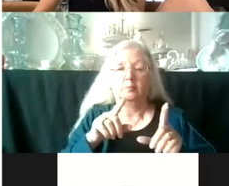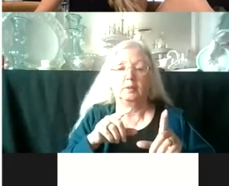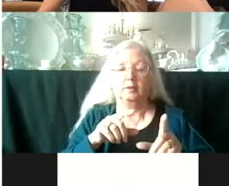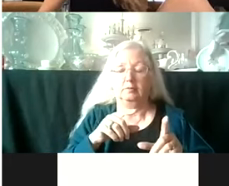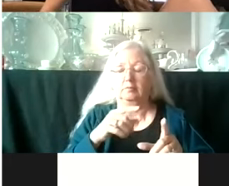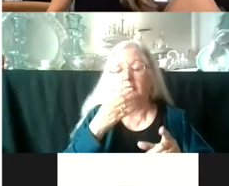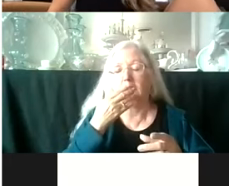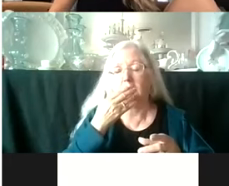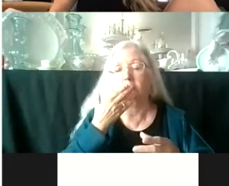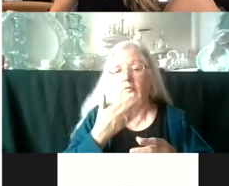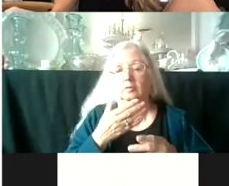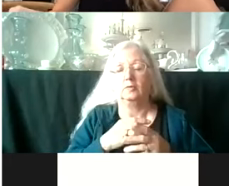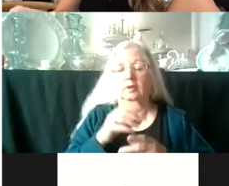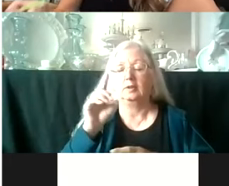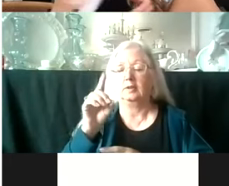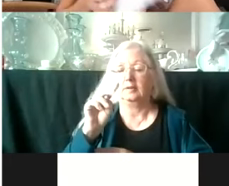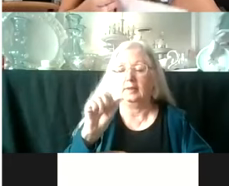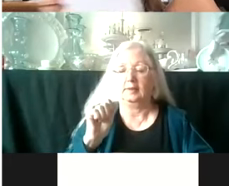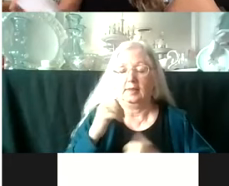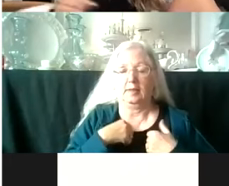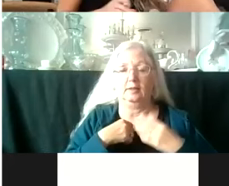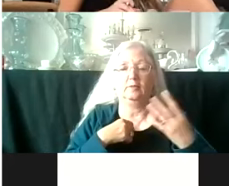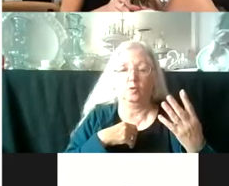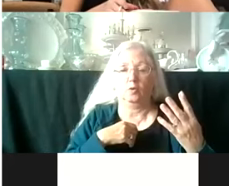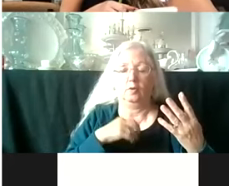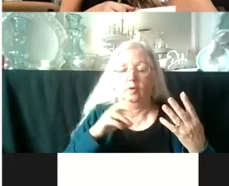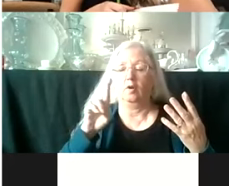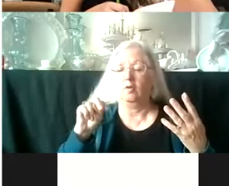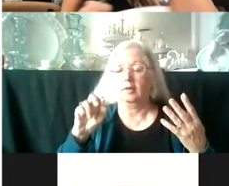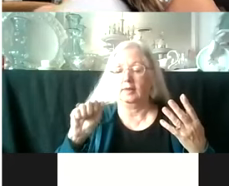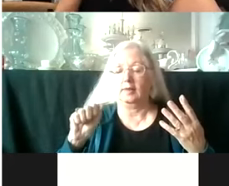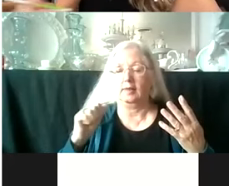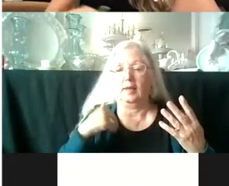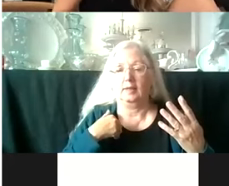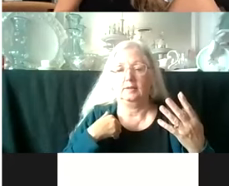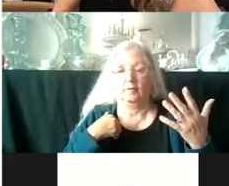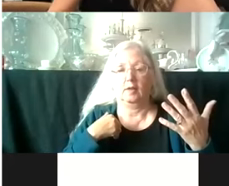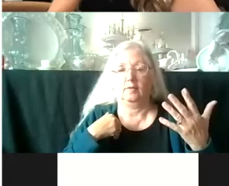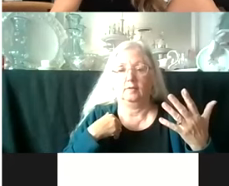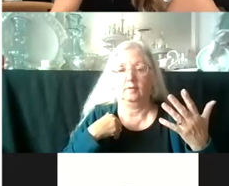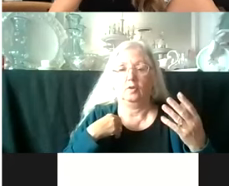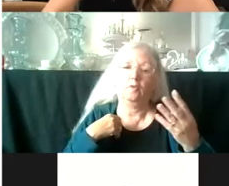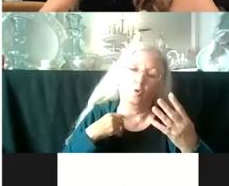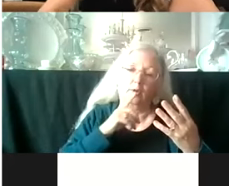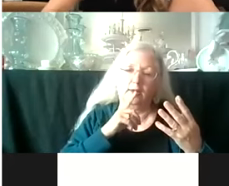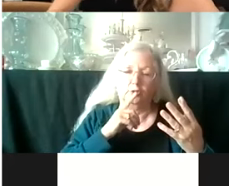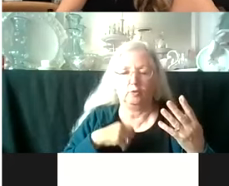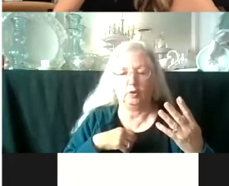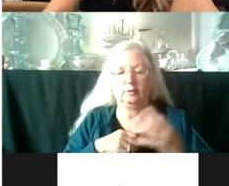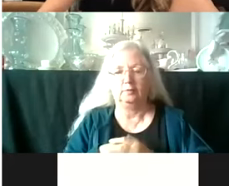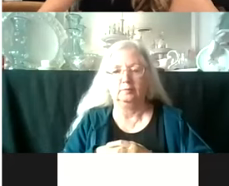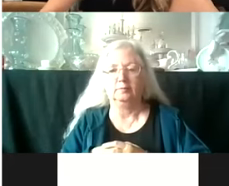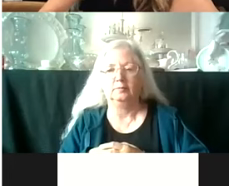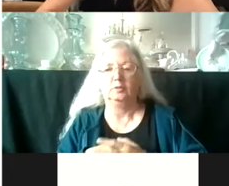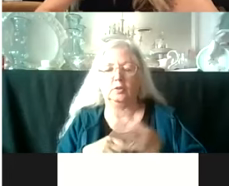For DNA, there is 4, and for RNA, there is 4. So